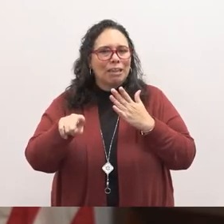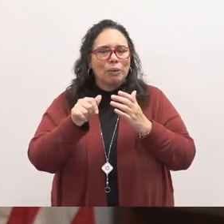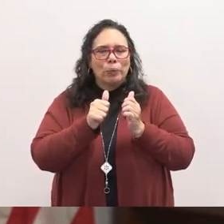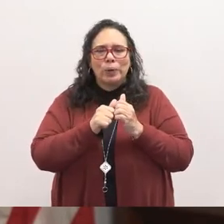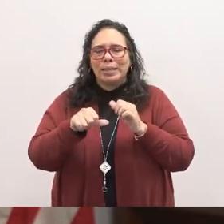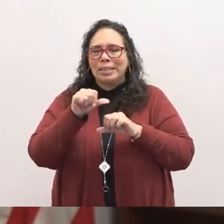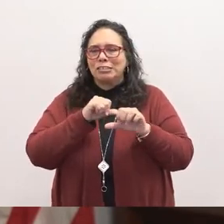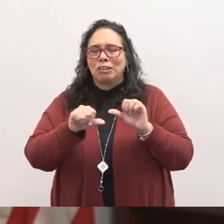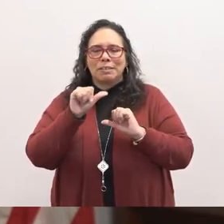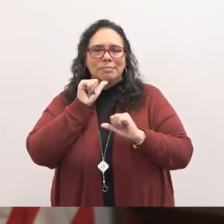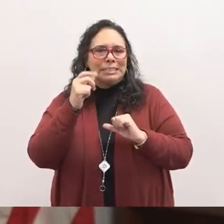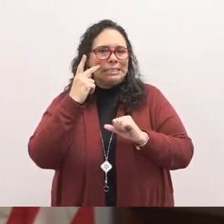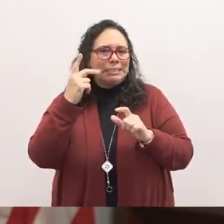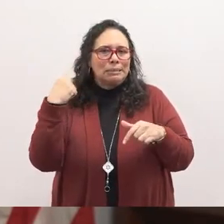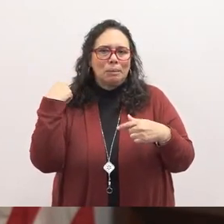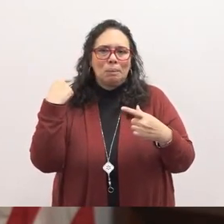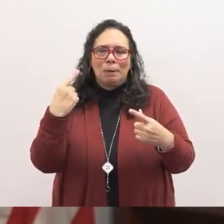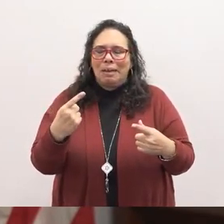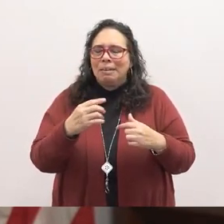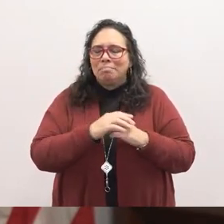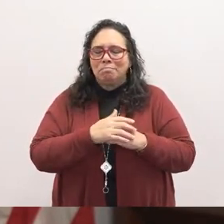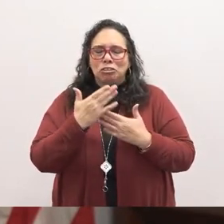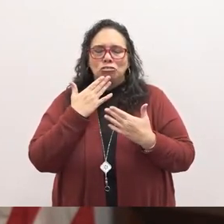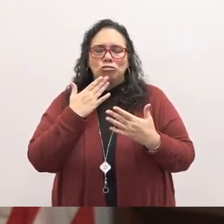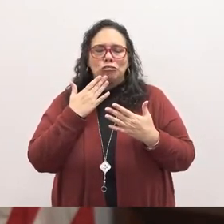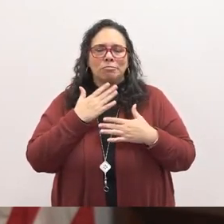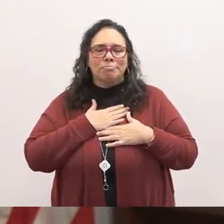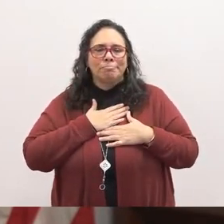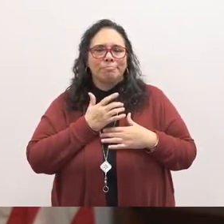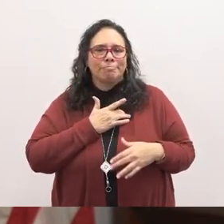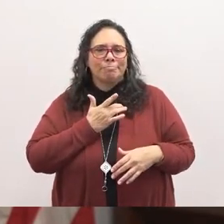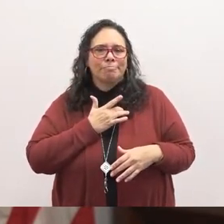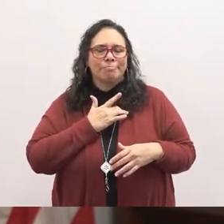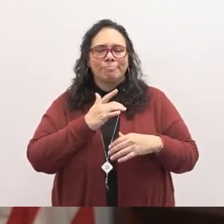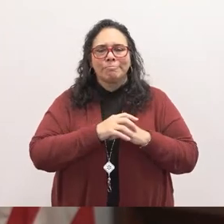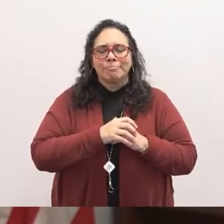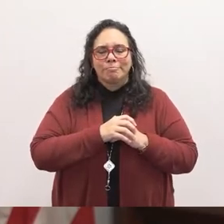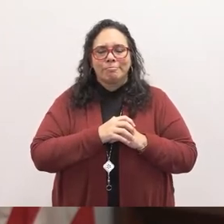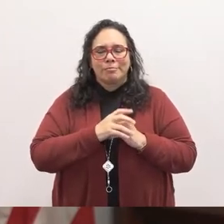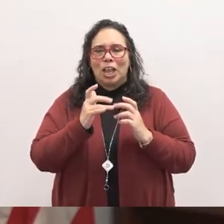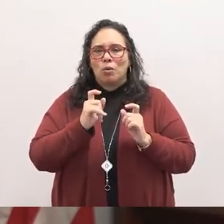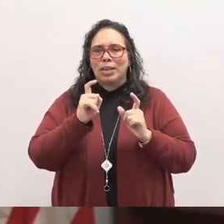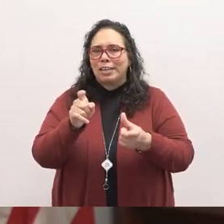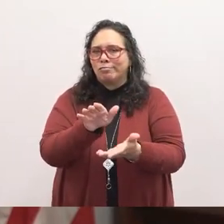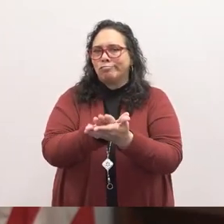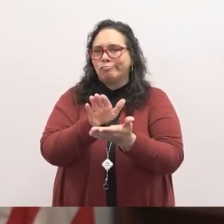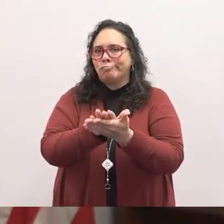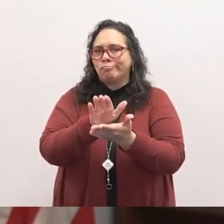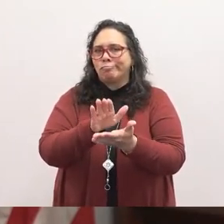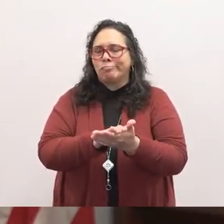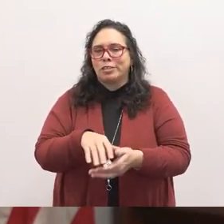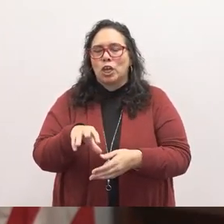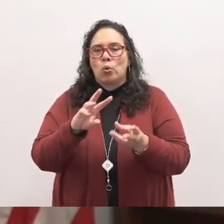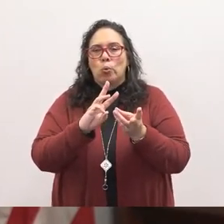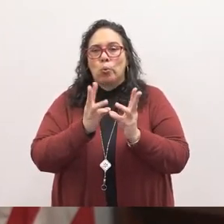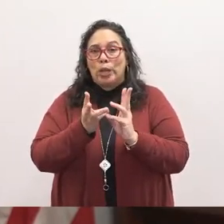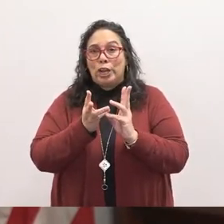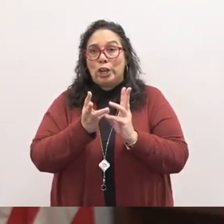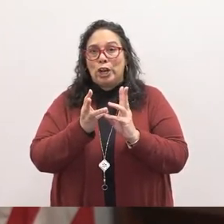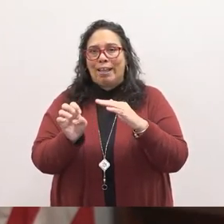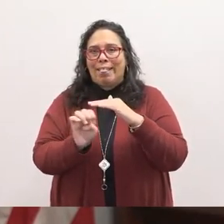seen in a while, was a good vibe overall there. So I want to give props to Whittier Elementary